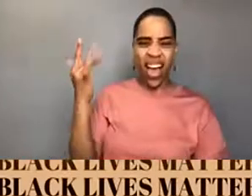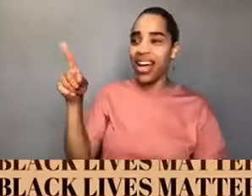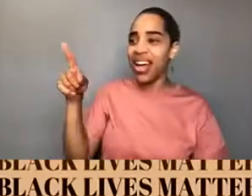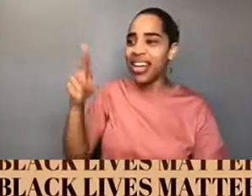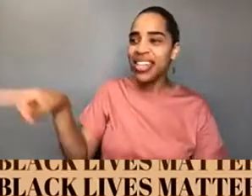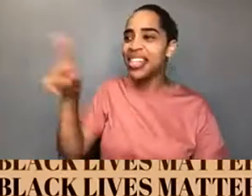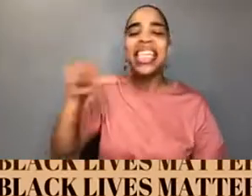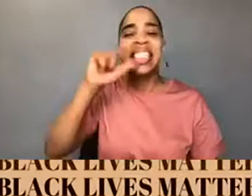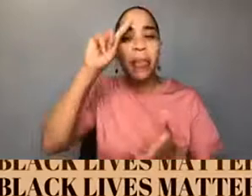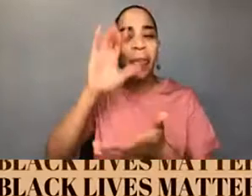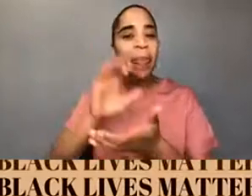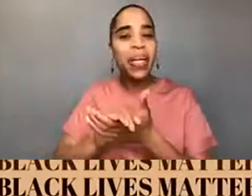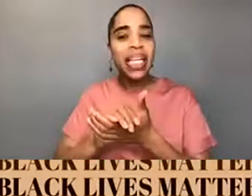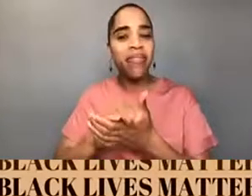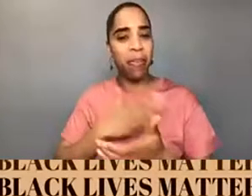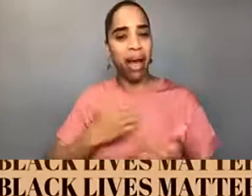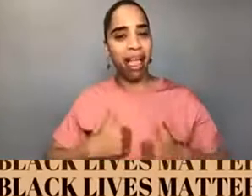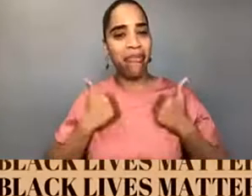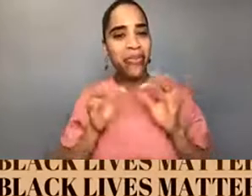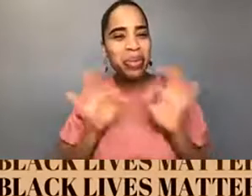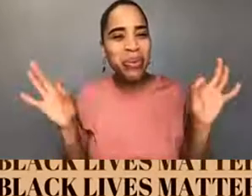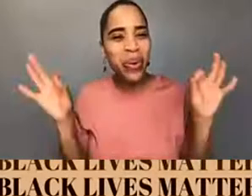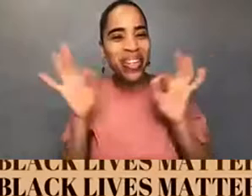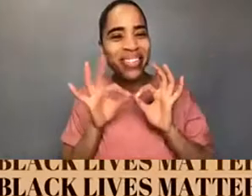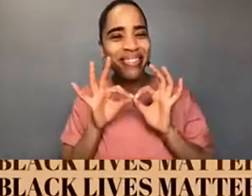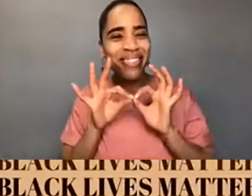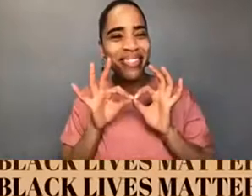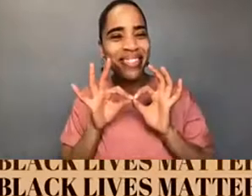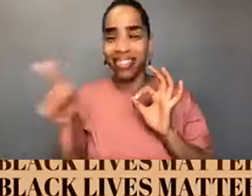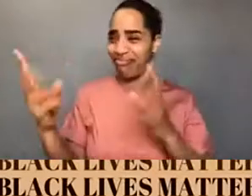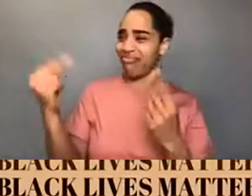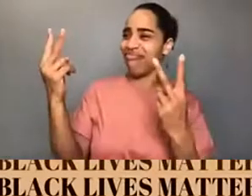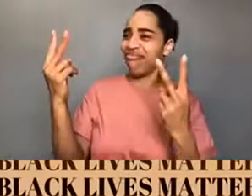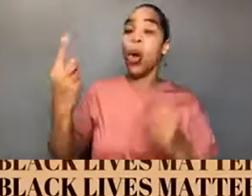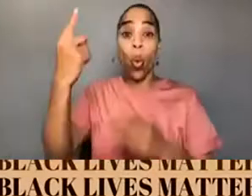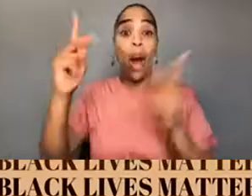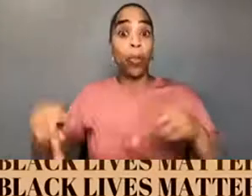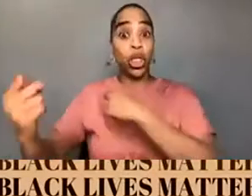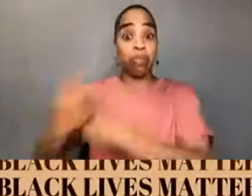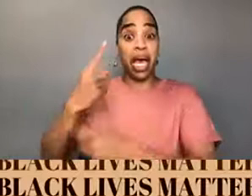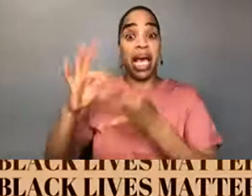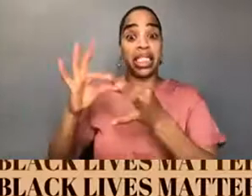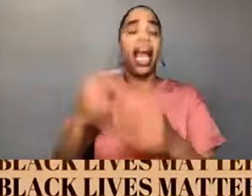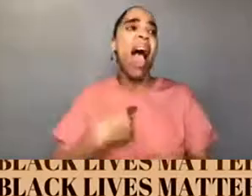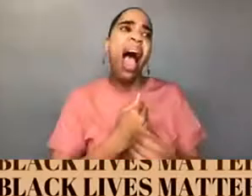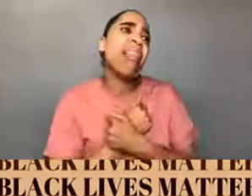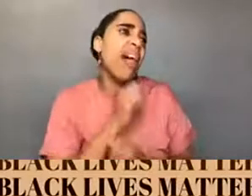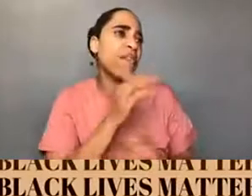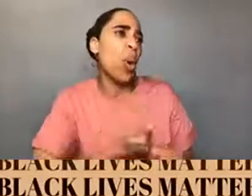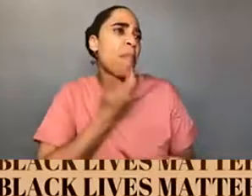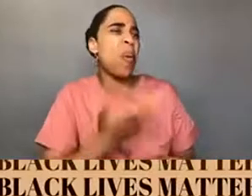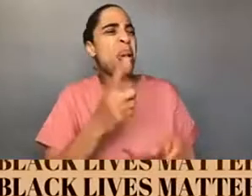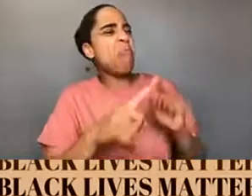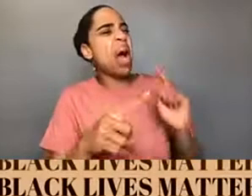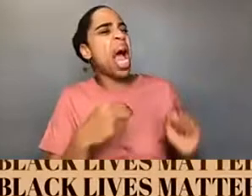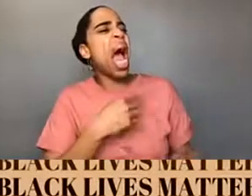didn't believe that my life mattered, you know? And I remember somebody messaging me and saying, I love your poems, but I don't really